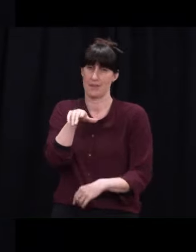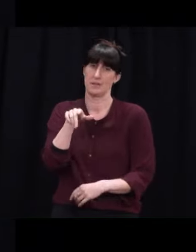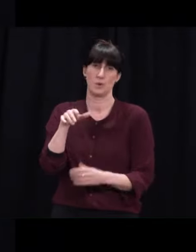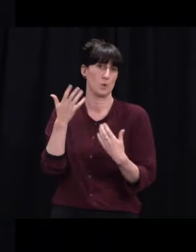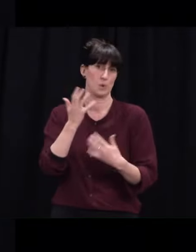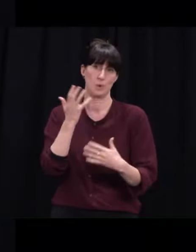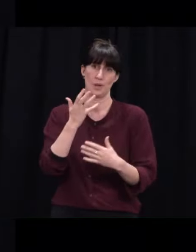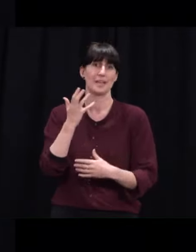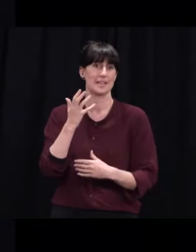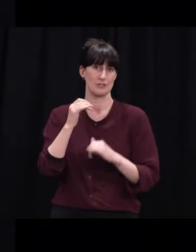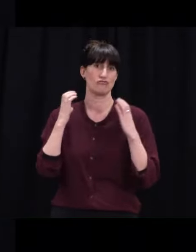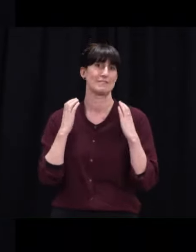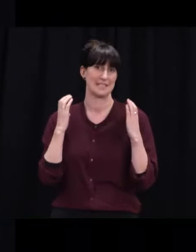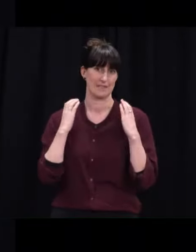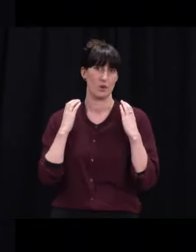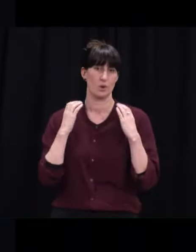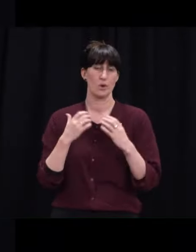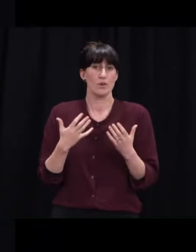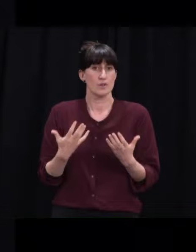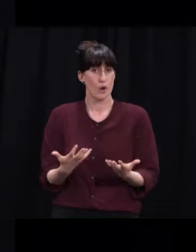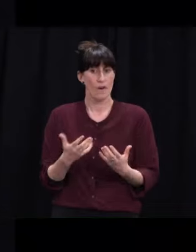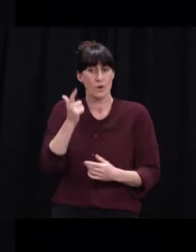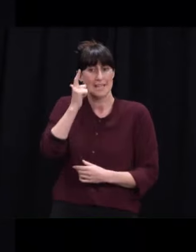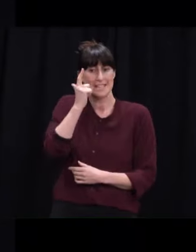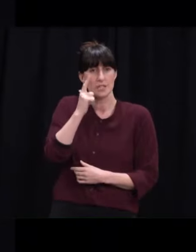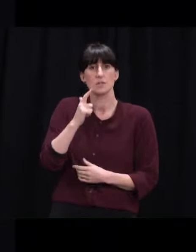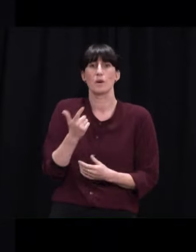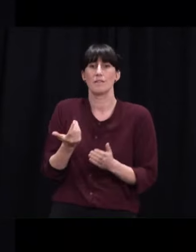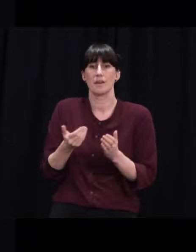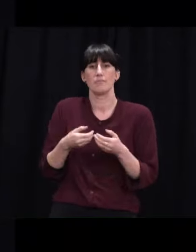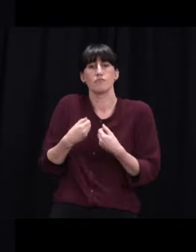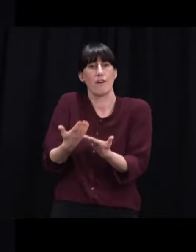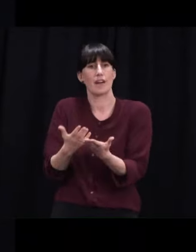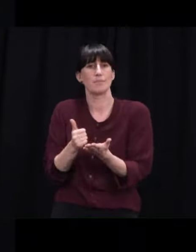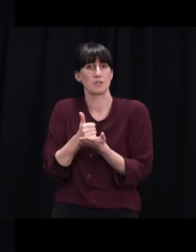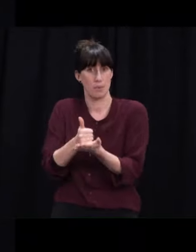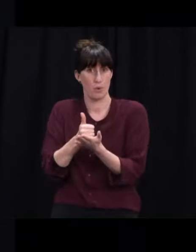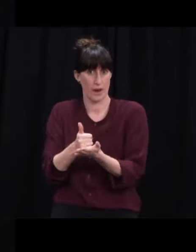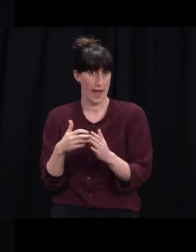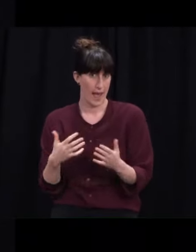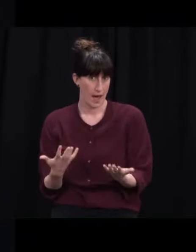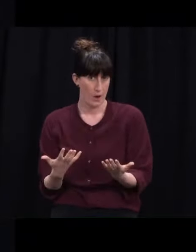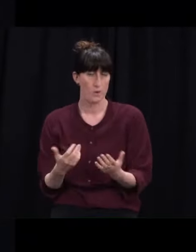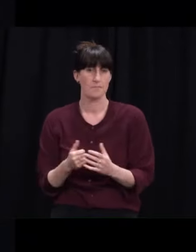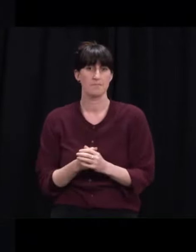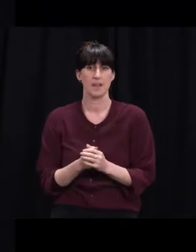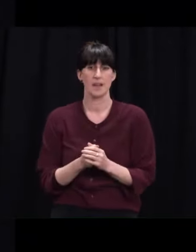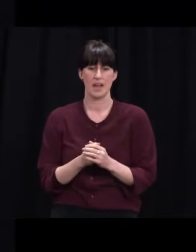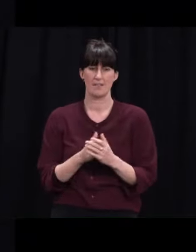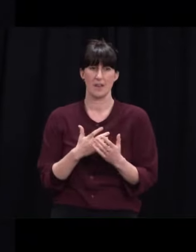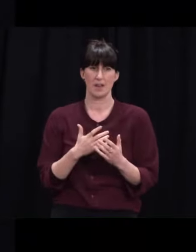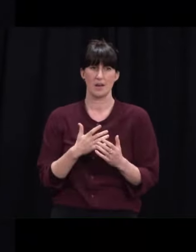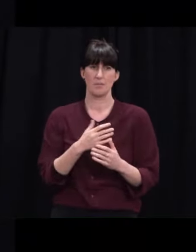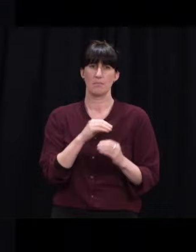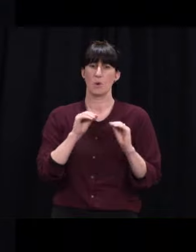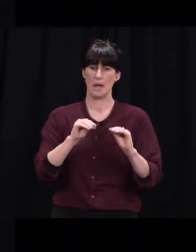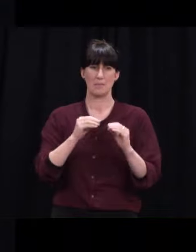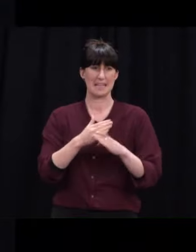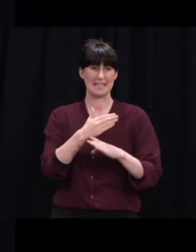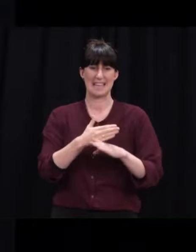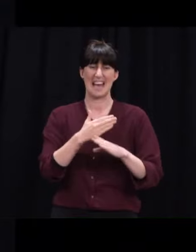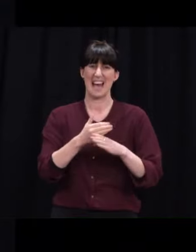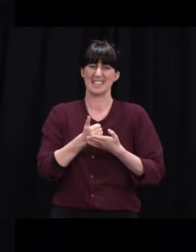we have put in place extra support for teachers through the Employment Assistance Program. That's available from